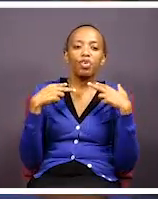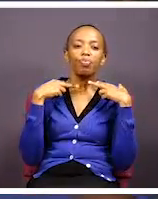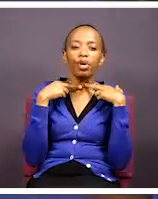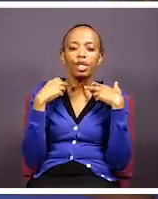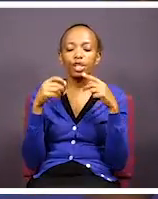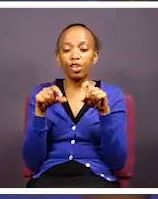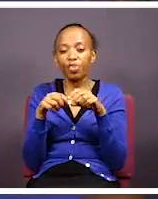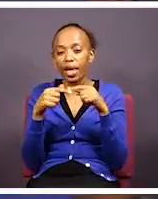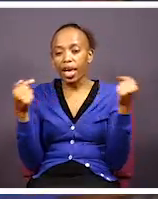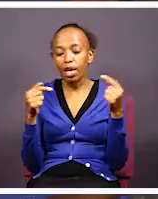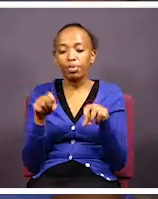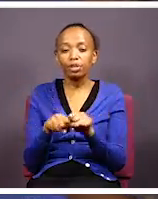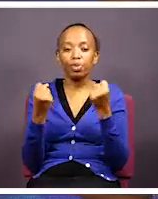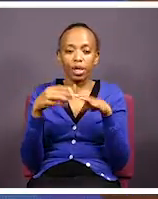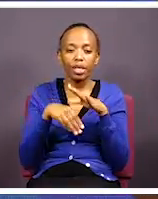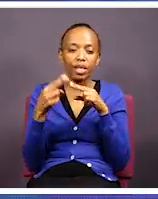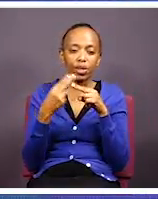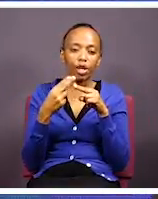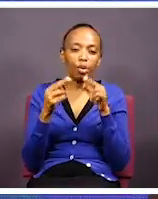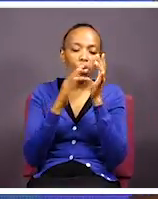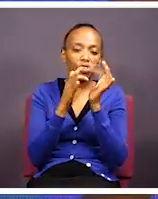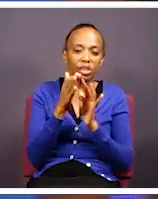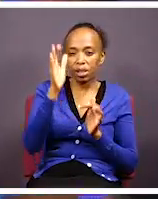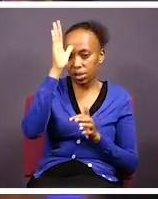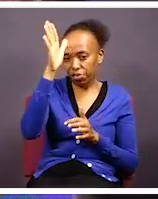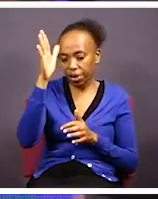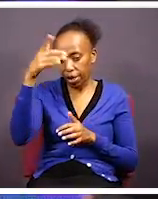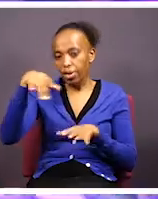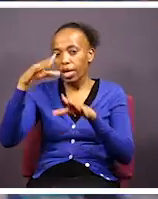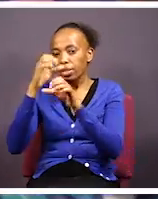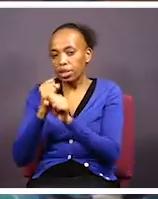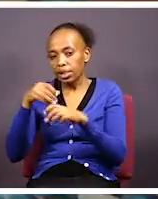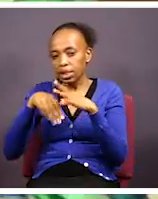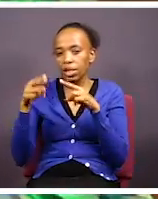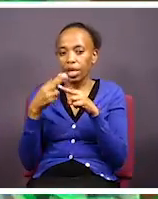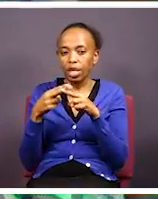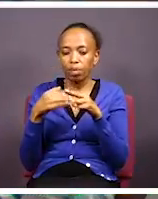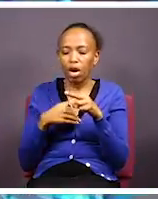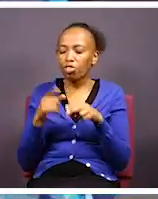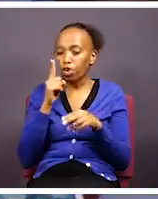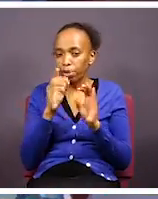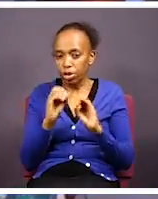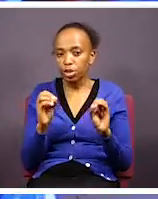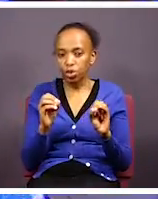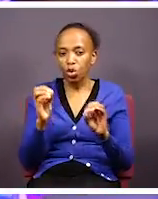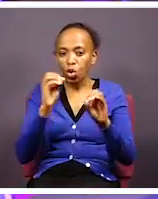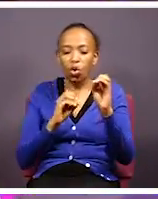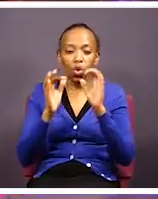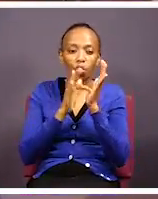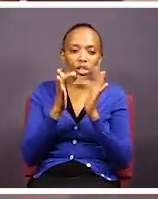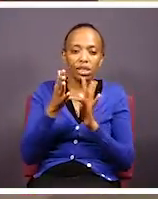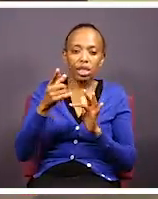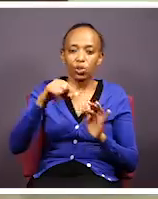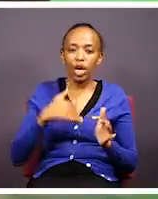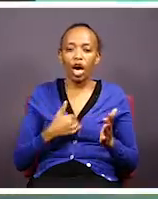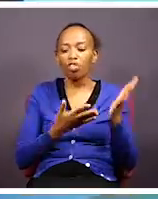of the enemy is climbing down in the name of jesus for they that trust in the name there is no condemnation oh jesus we